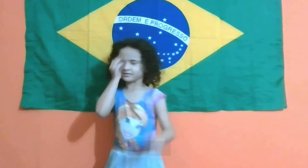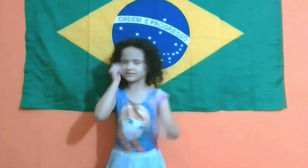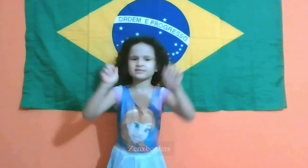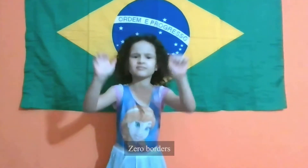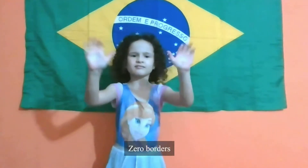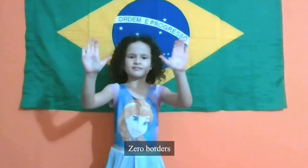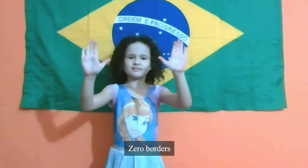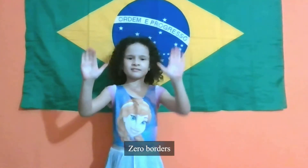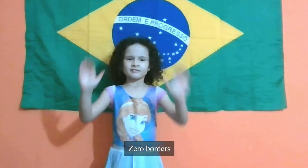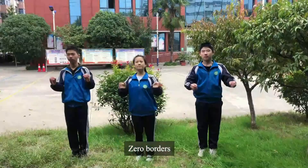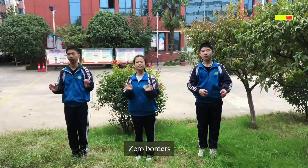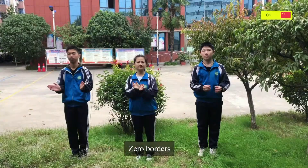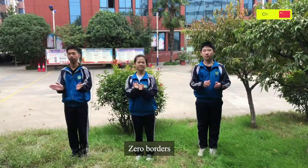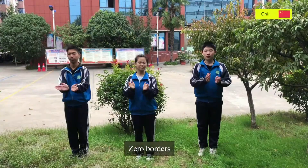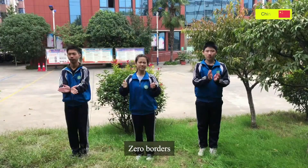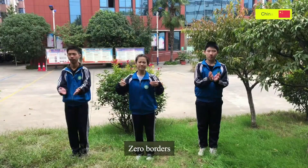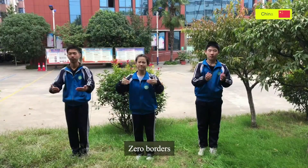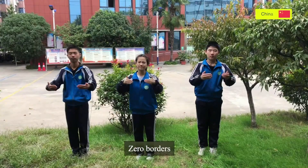zero